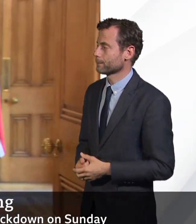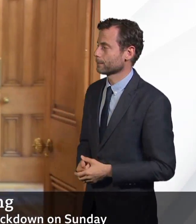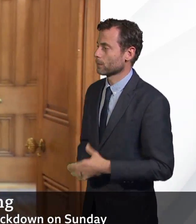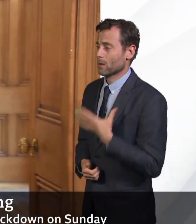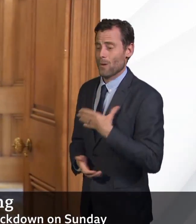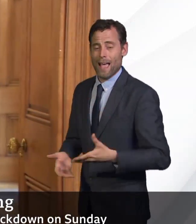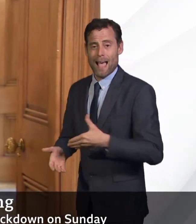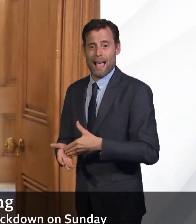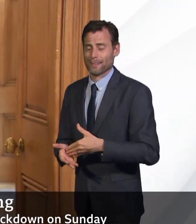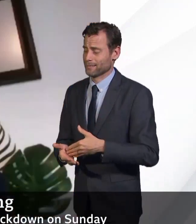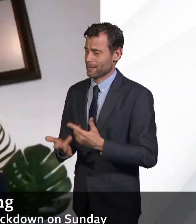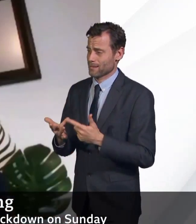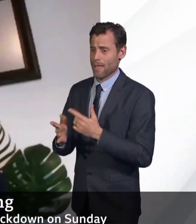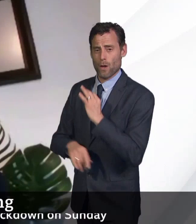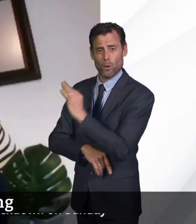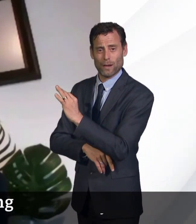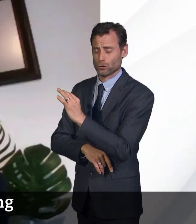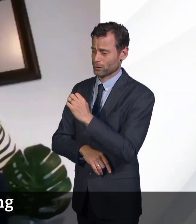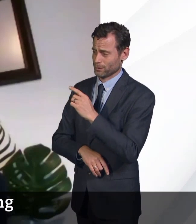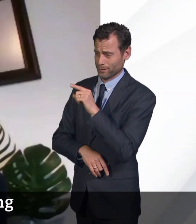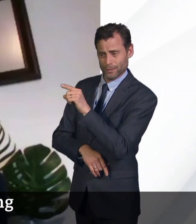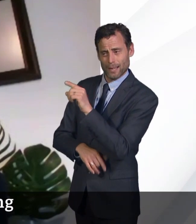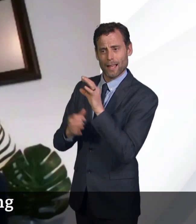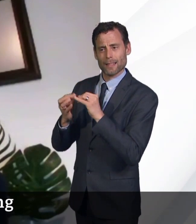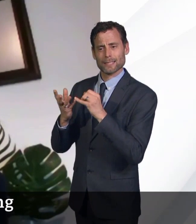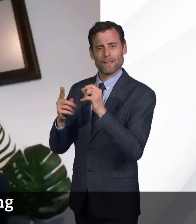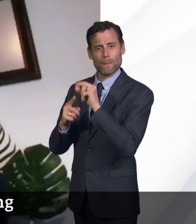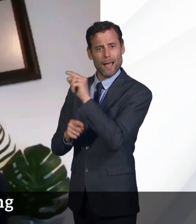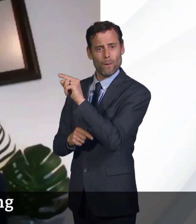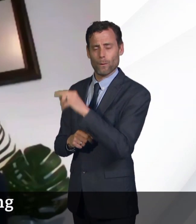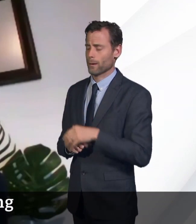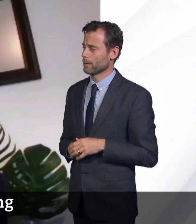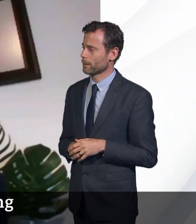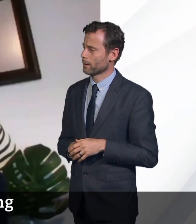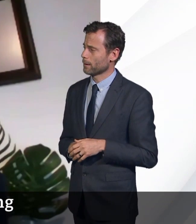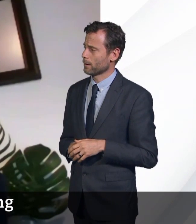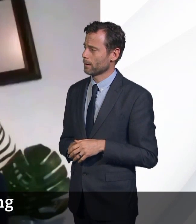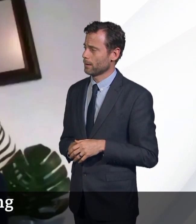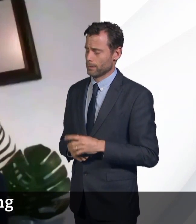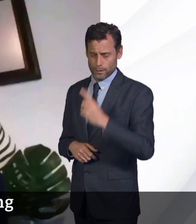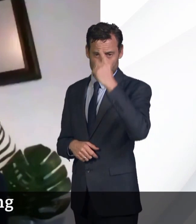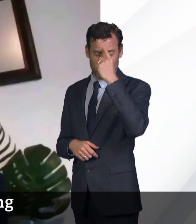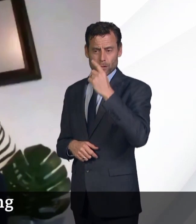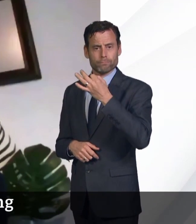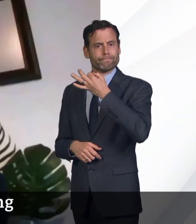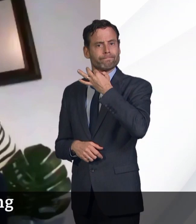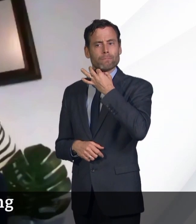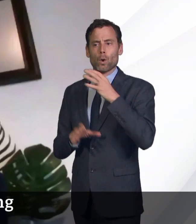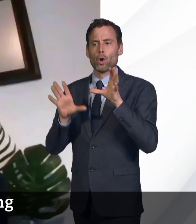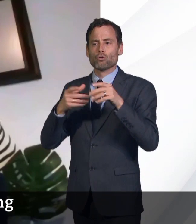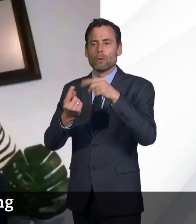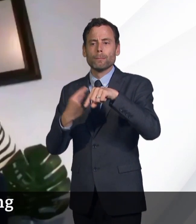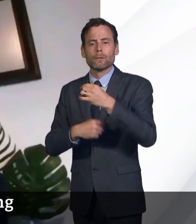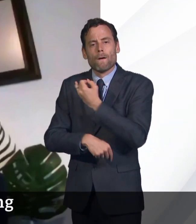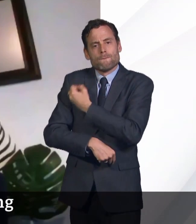up a question there, get back to Steve, if I may. Sticking with vulnerable groups, we've reported